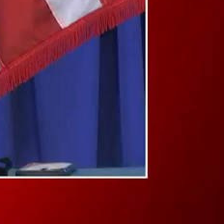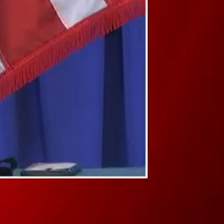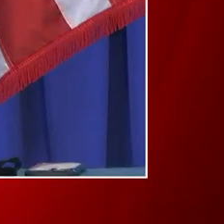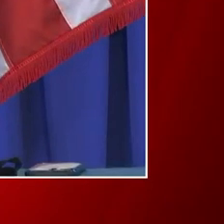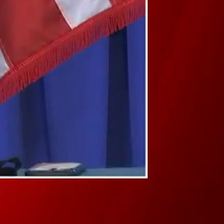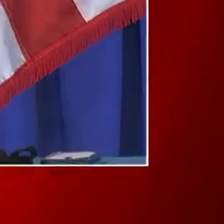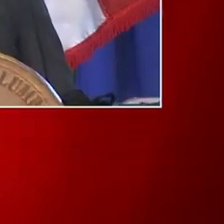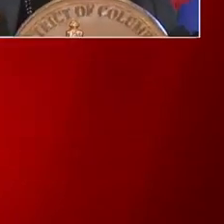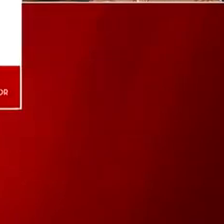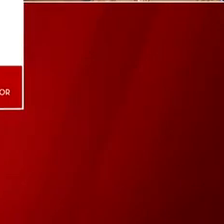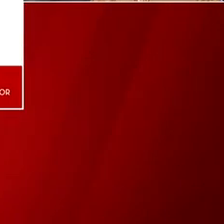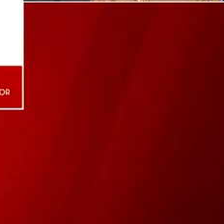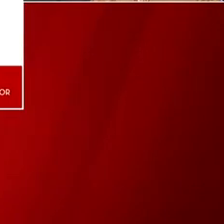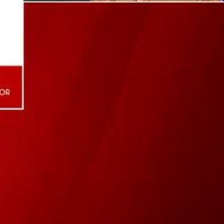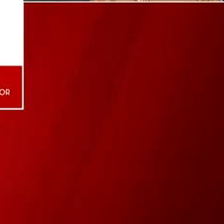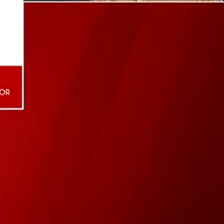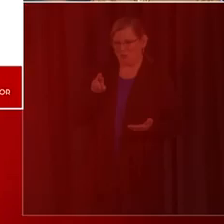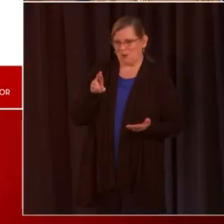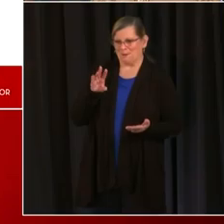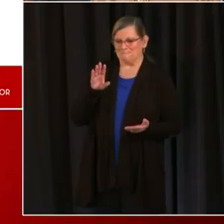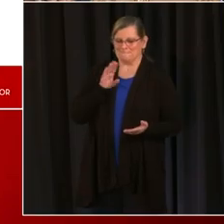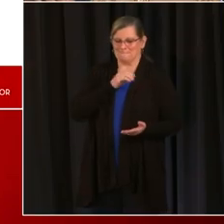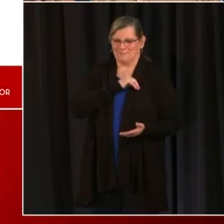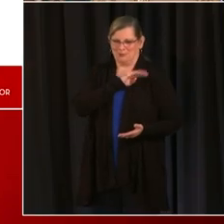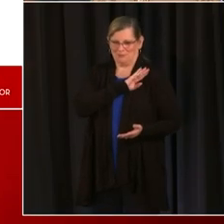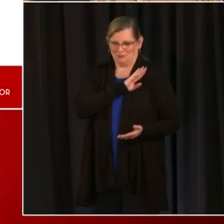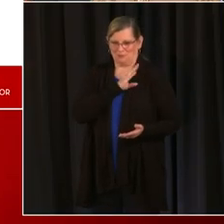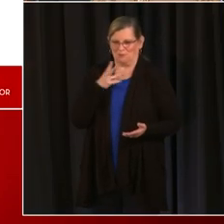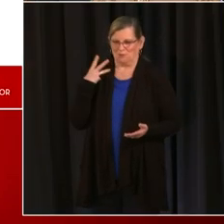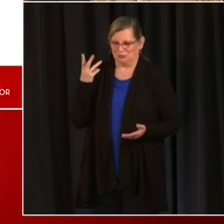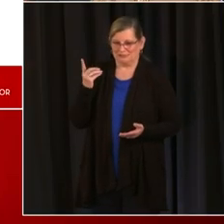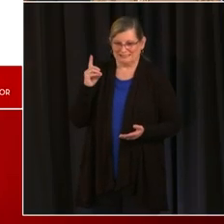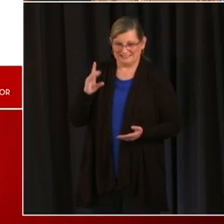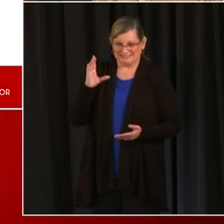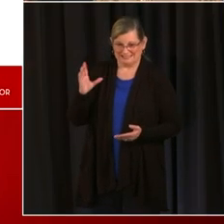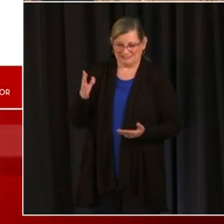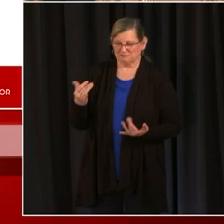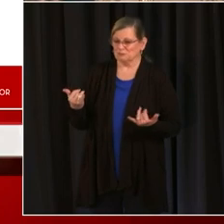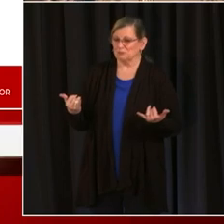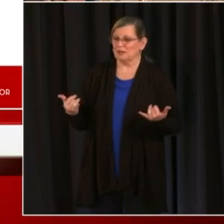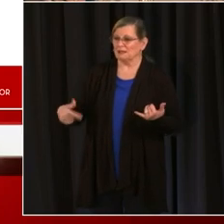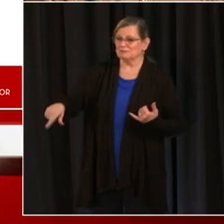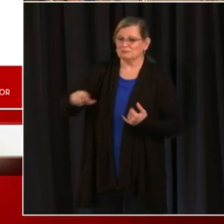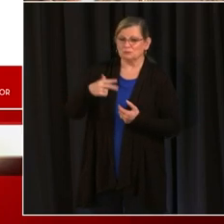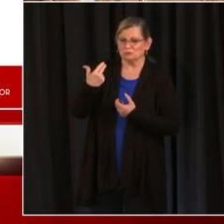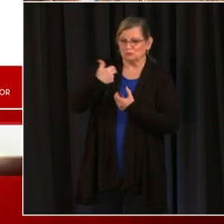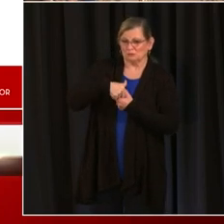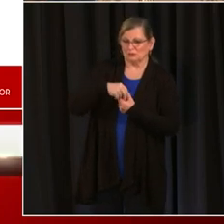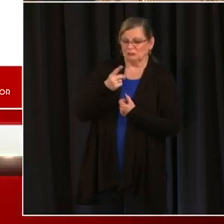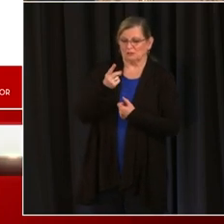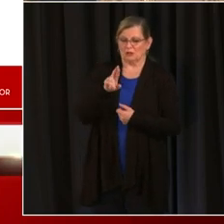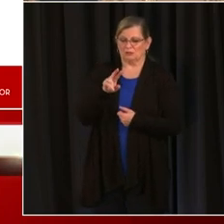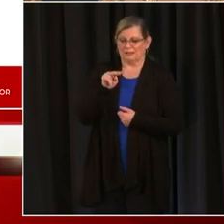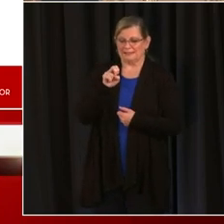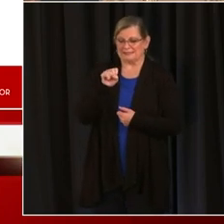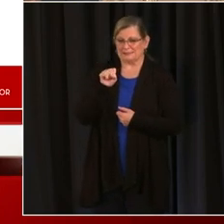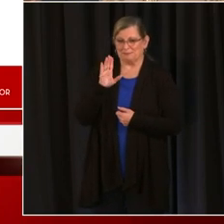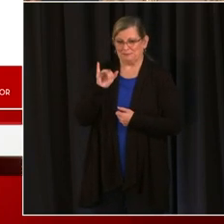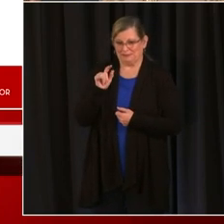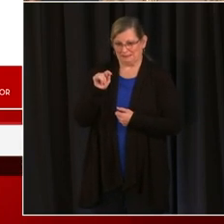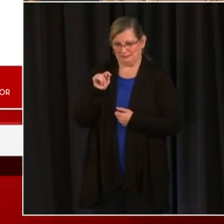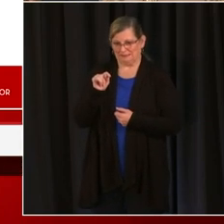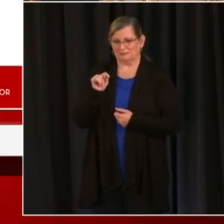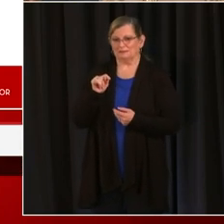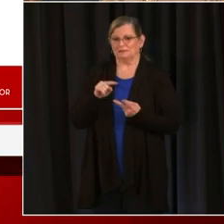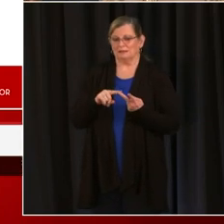Good morning, everyone. I'm Muriel Bowser. I'm the mayor of Washington, D.C. I'm joined today by LaQuandra Nesbitt and Chris Rodriguez,